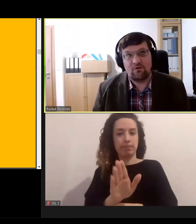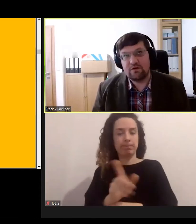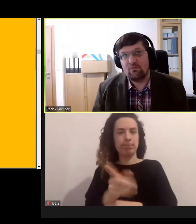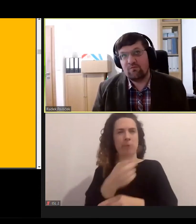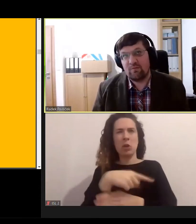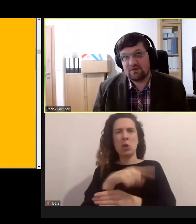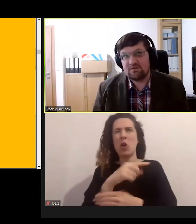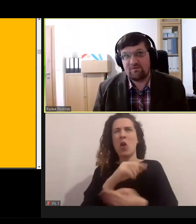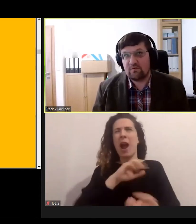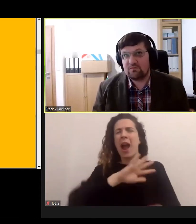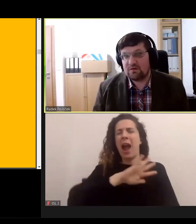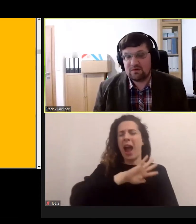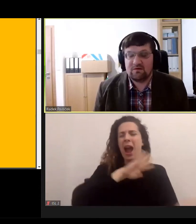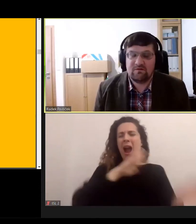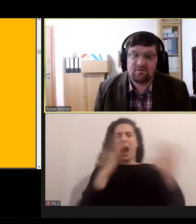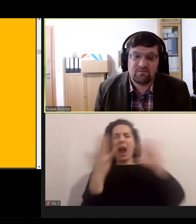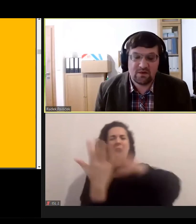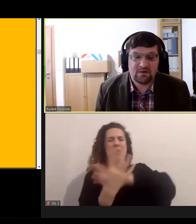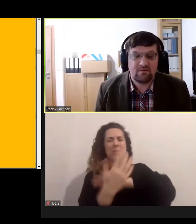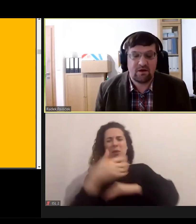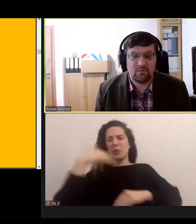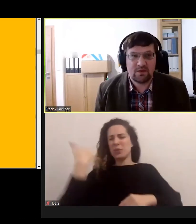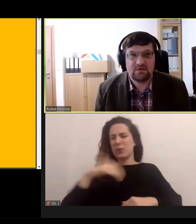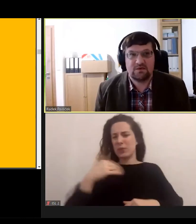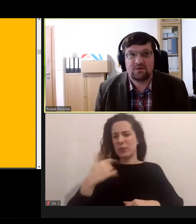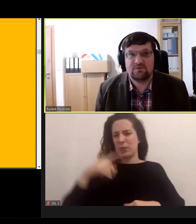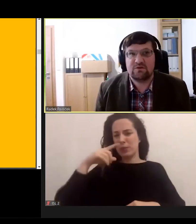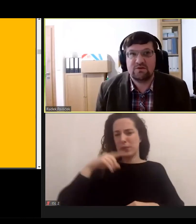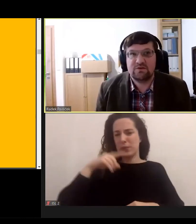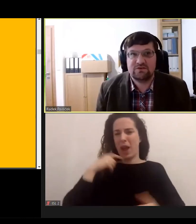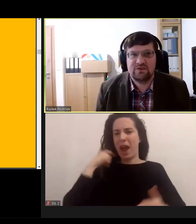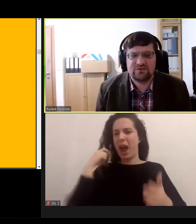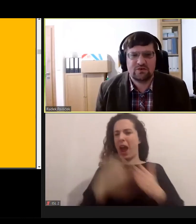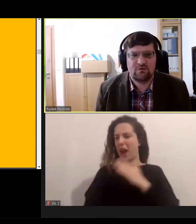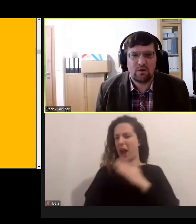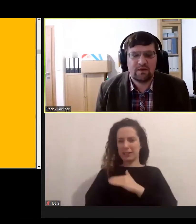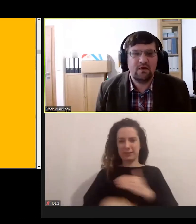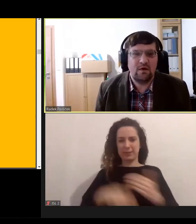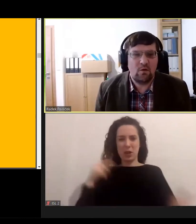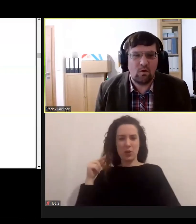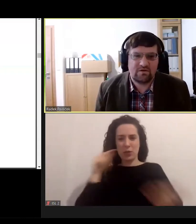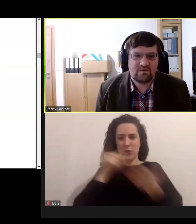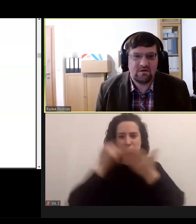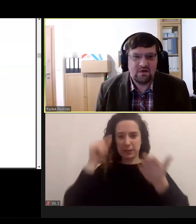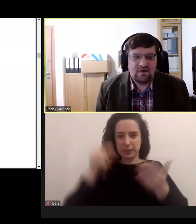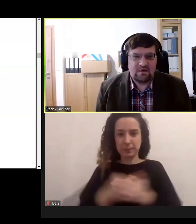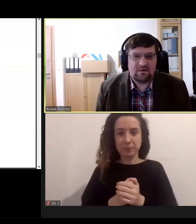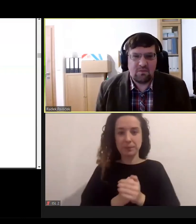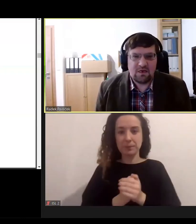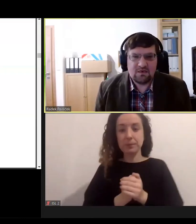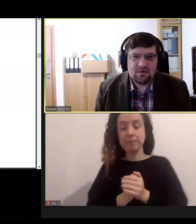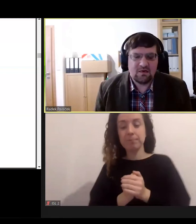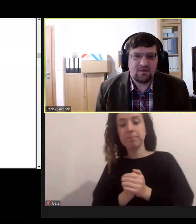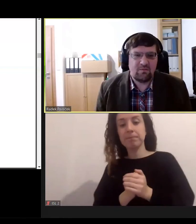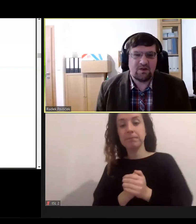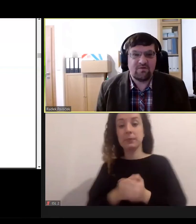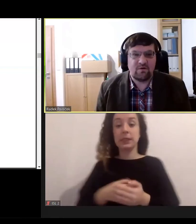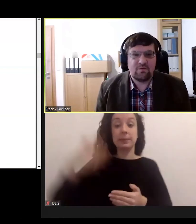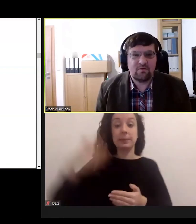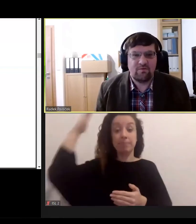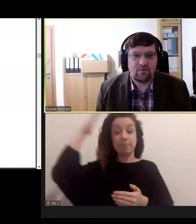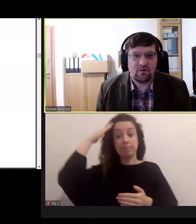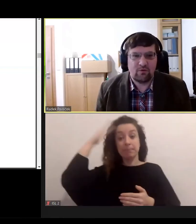students. So just to provide you a picture how big our university is. As for our center,